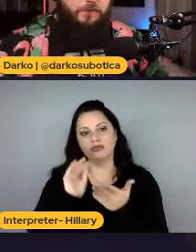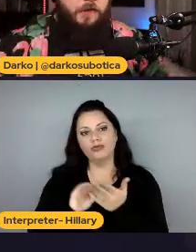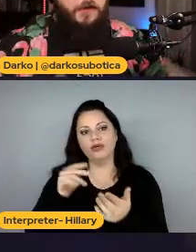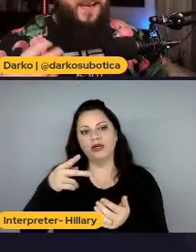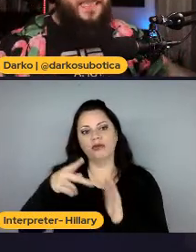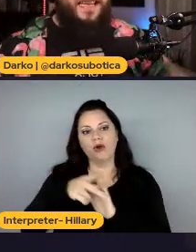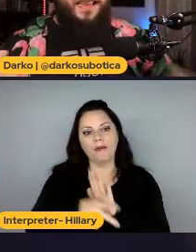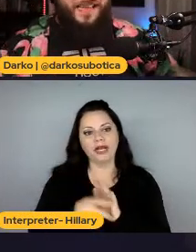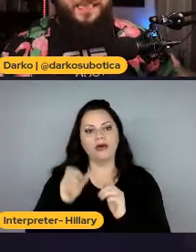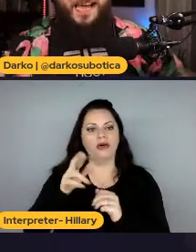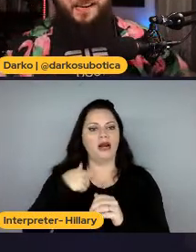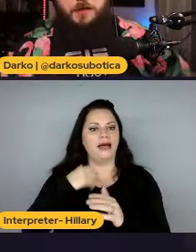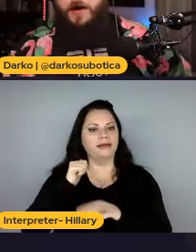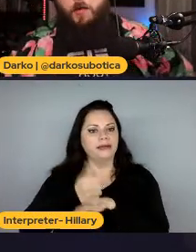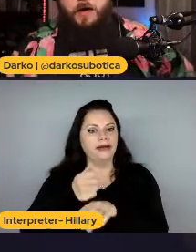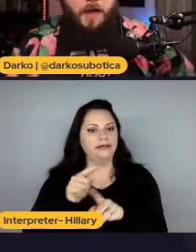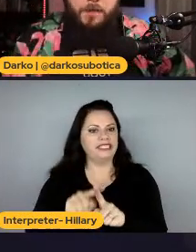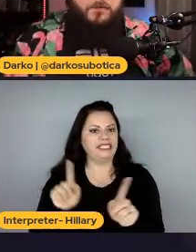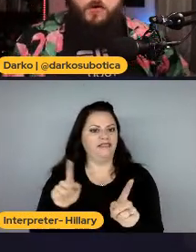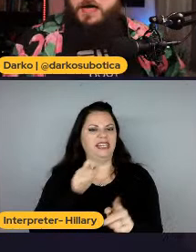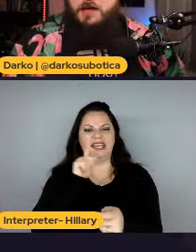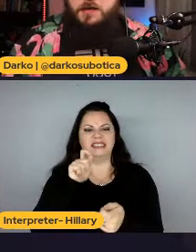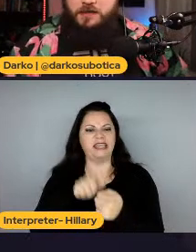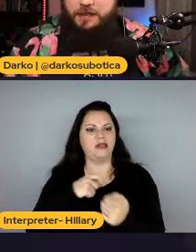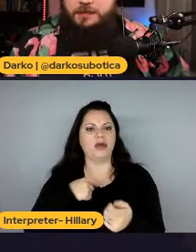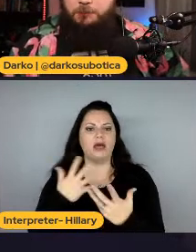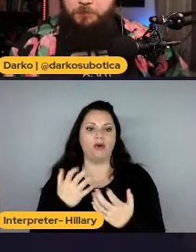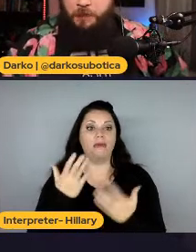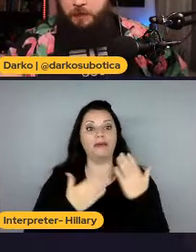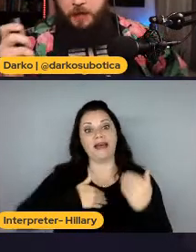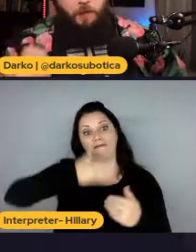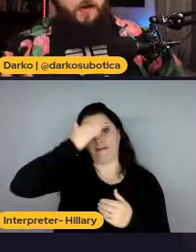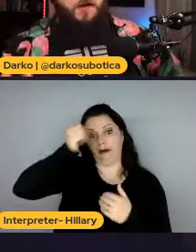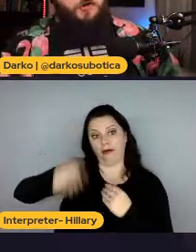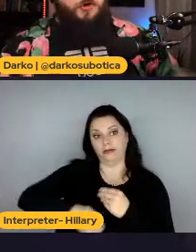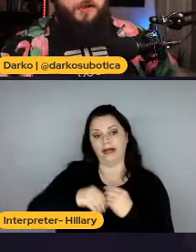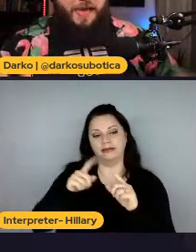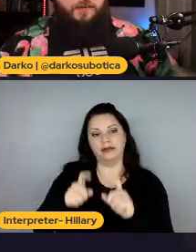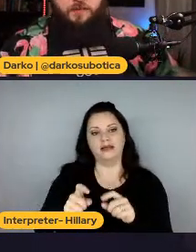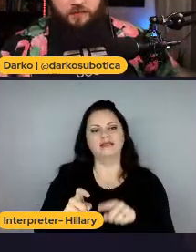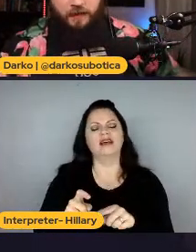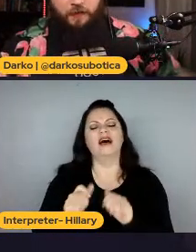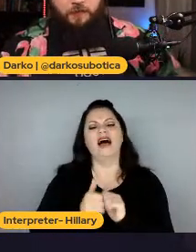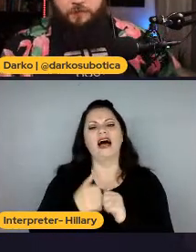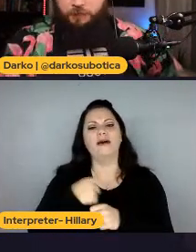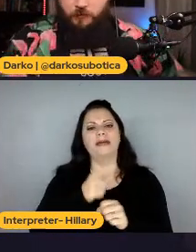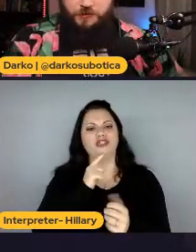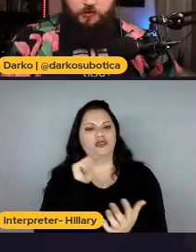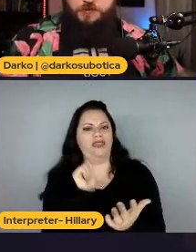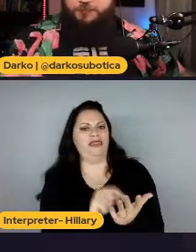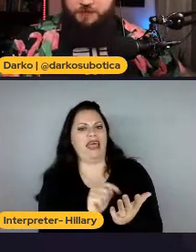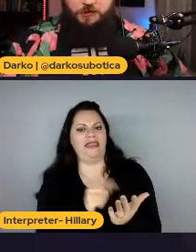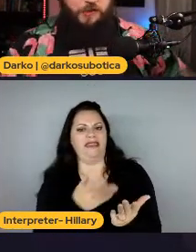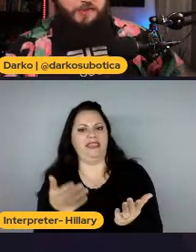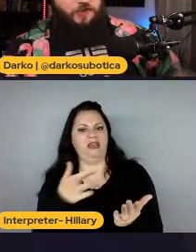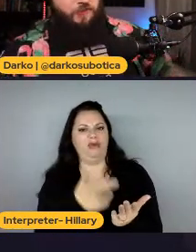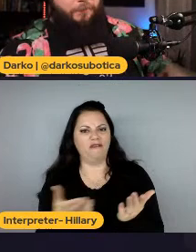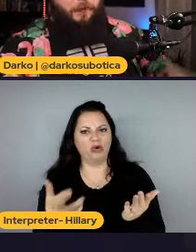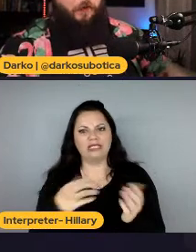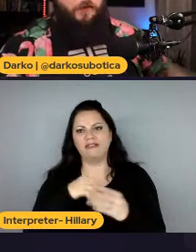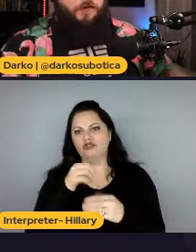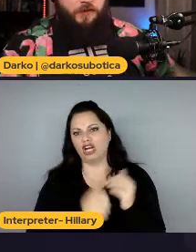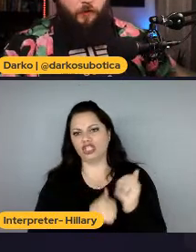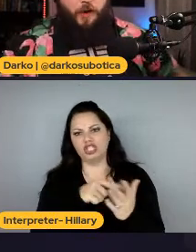set it differently, and it's not exactly the way I want it. I may have forgotten it in a test. How can I make sure that that thing, the resource, the infrastructure, has